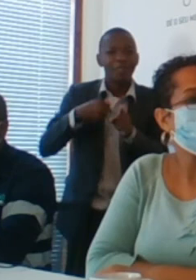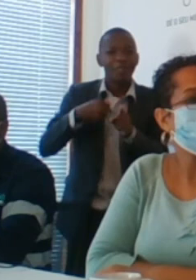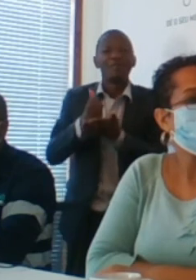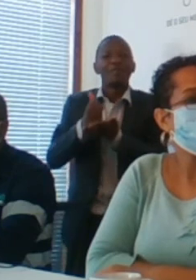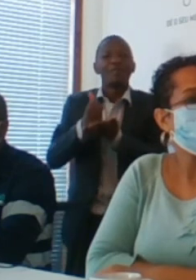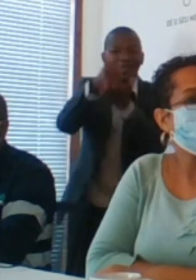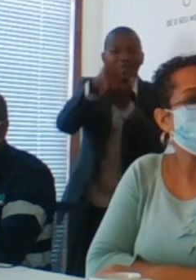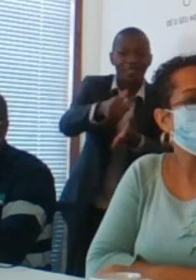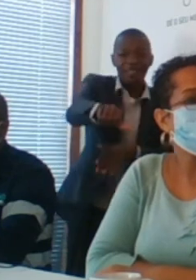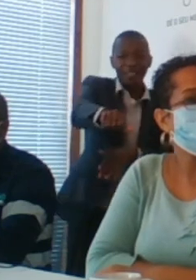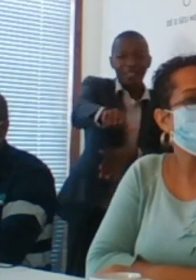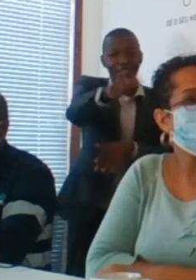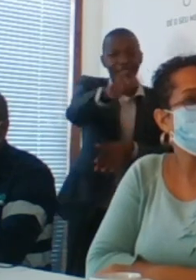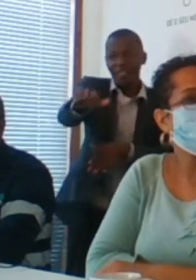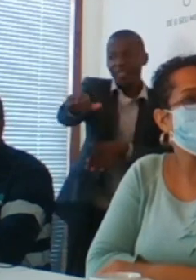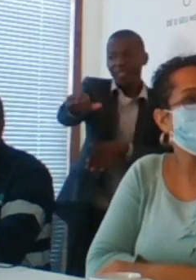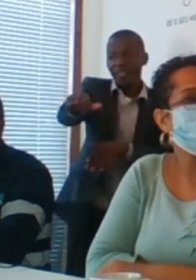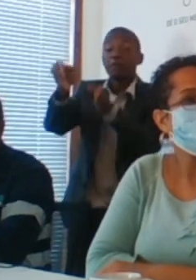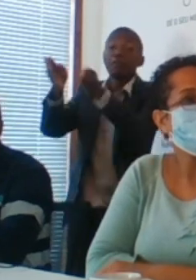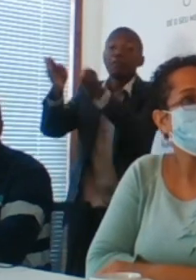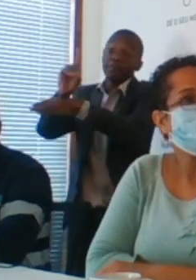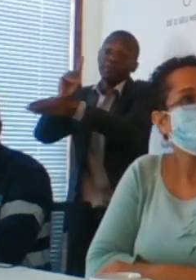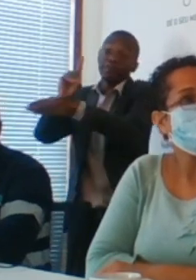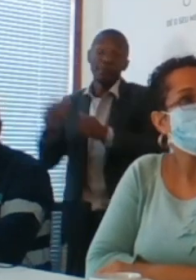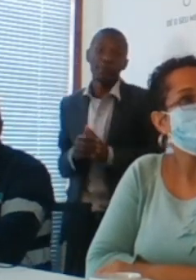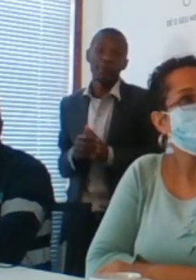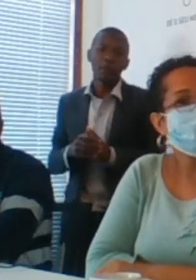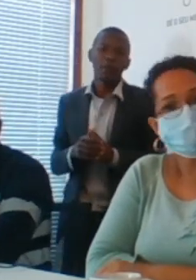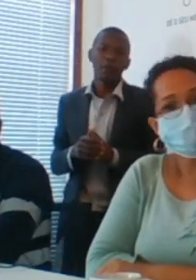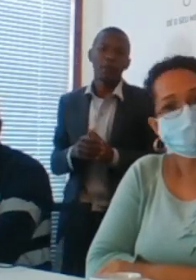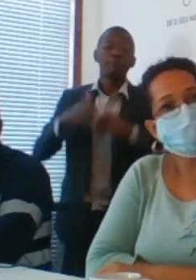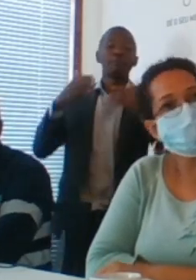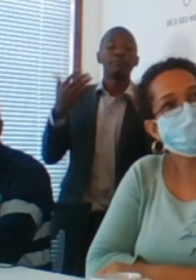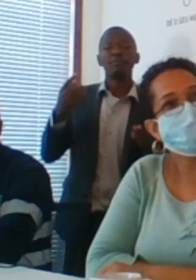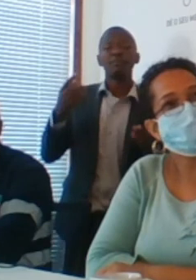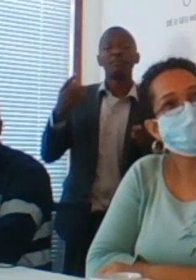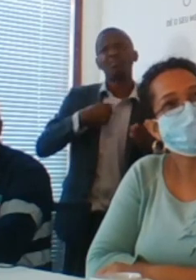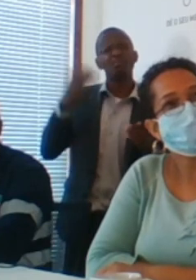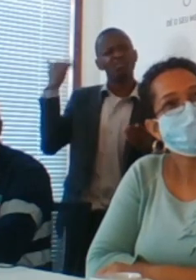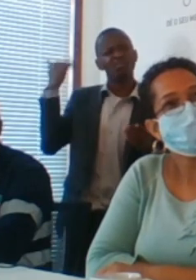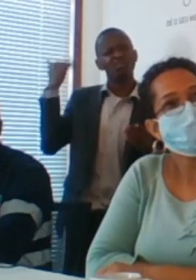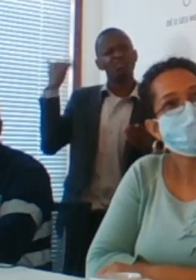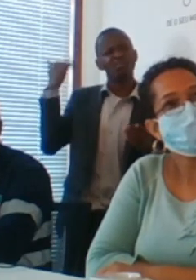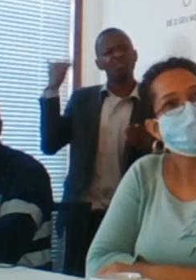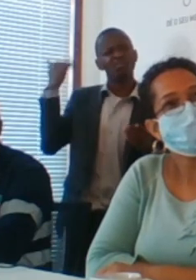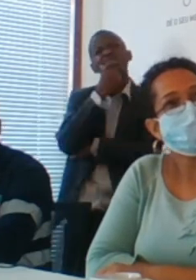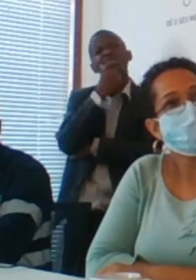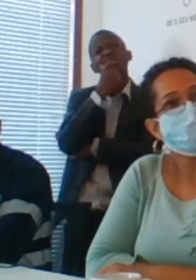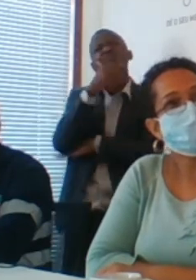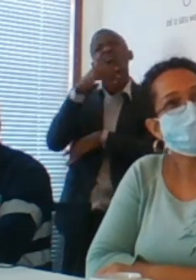with disabilities be worse? Because I'd like to, I've been thinking that, well, I want to save us a source